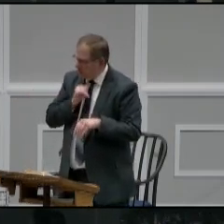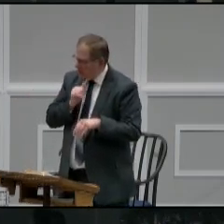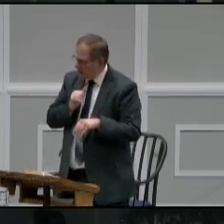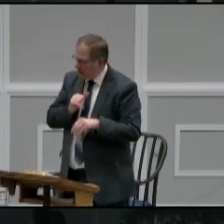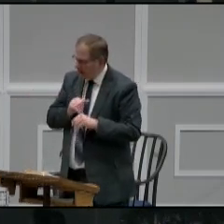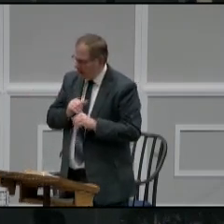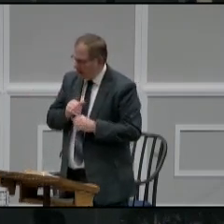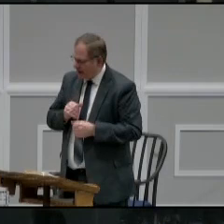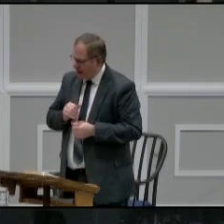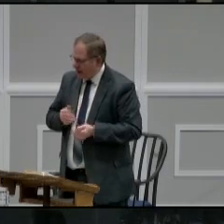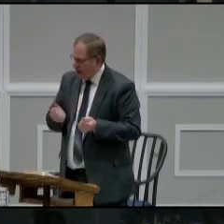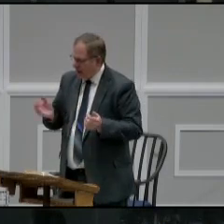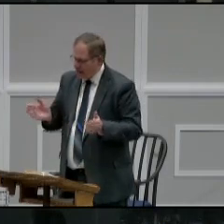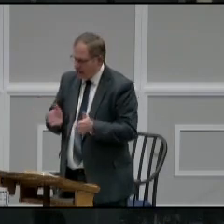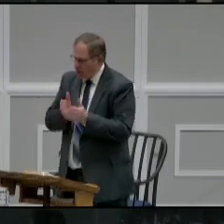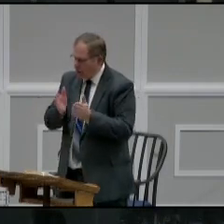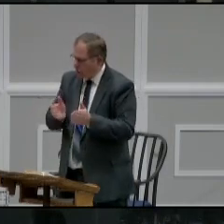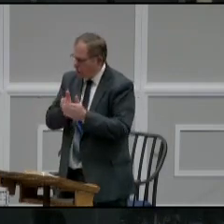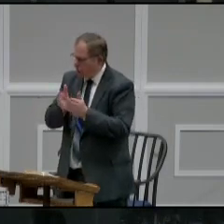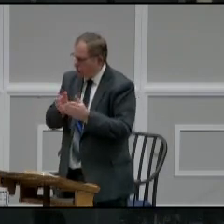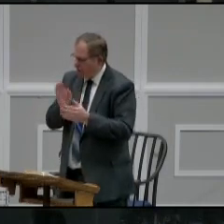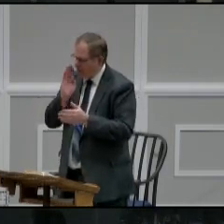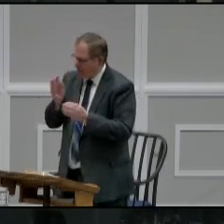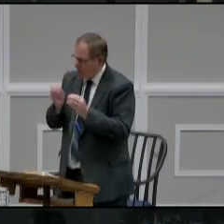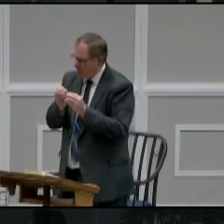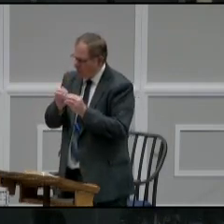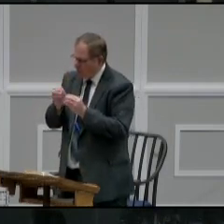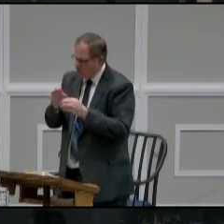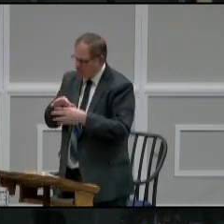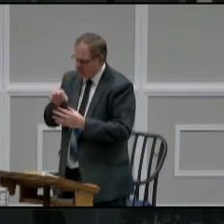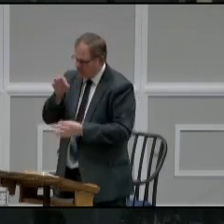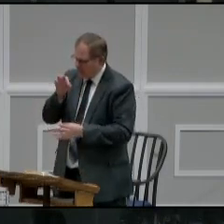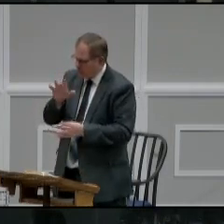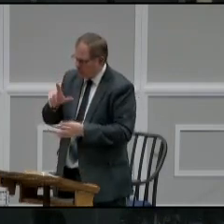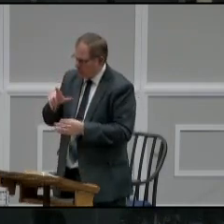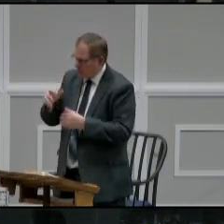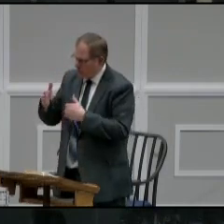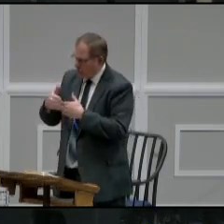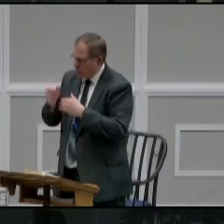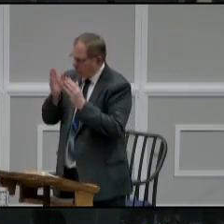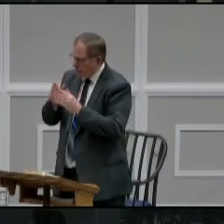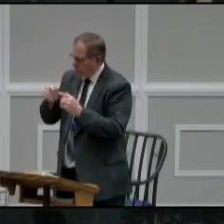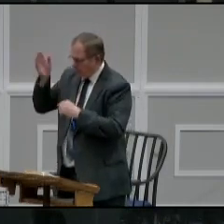And Joshua couldn't tell the difference between this concert,